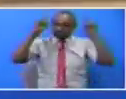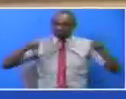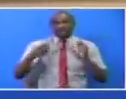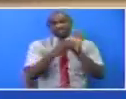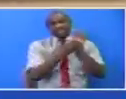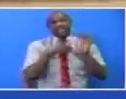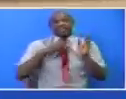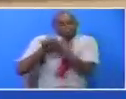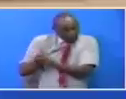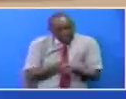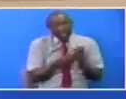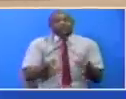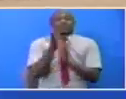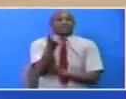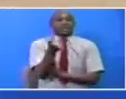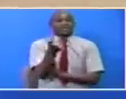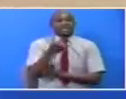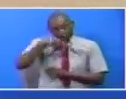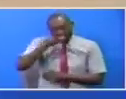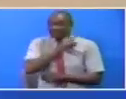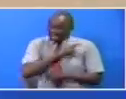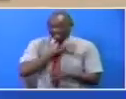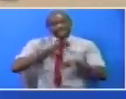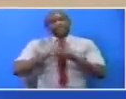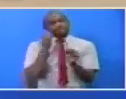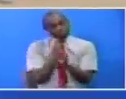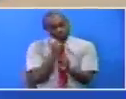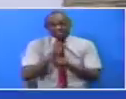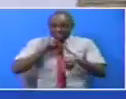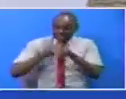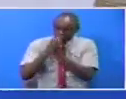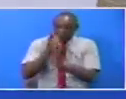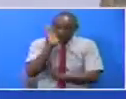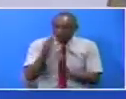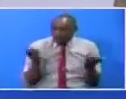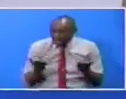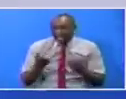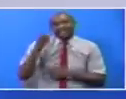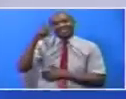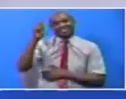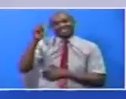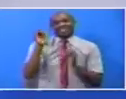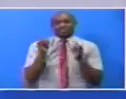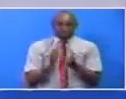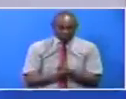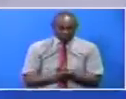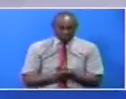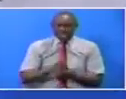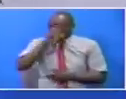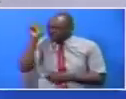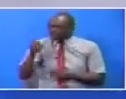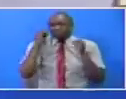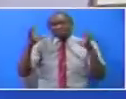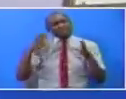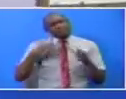along Muthaiga Road. He too was lucky to get a job after his story was aired on KTN News. But the question many